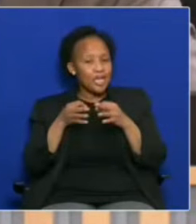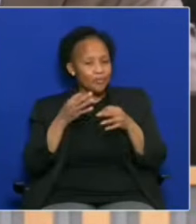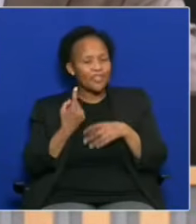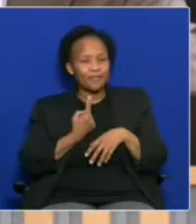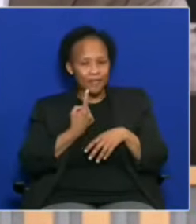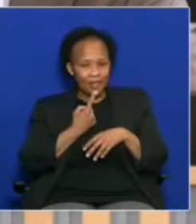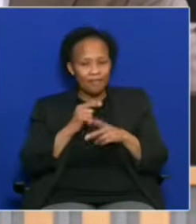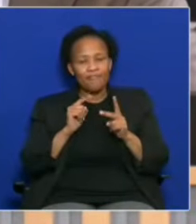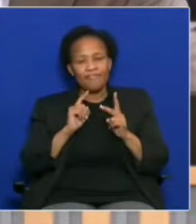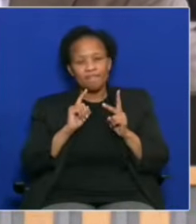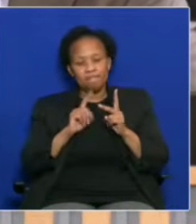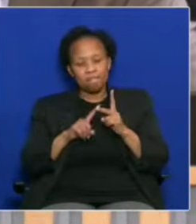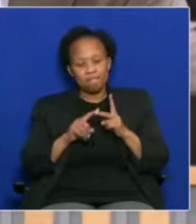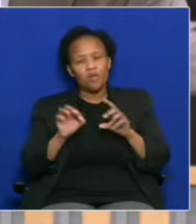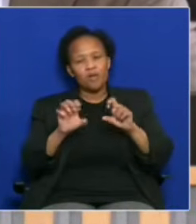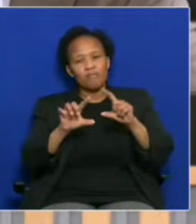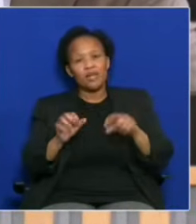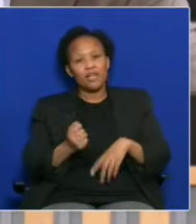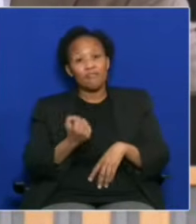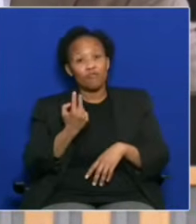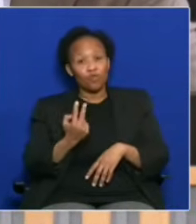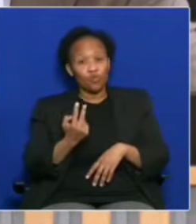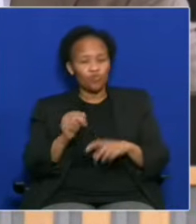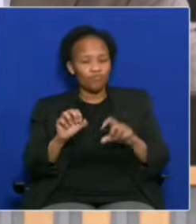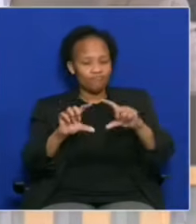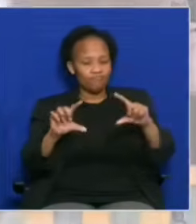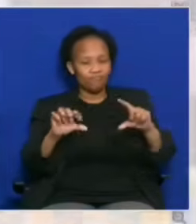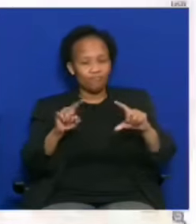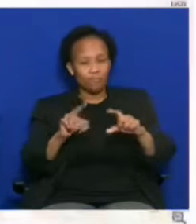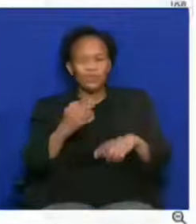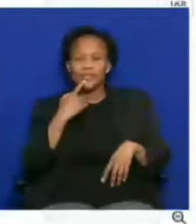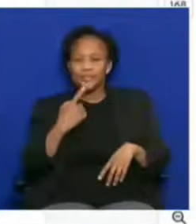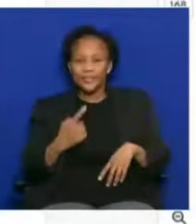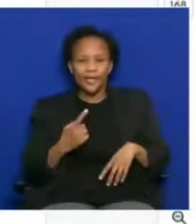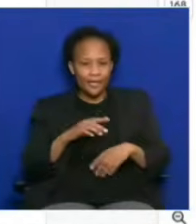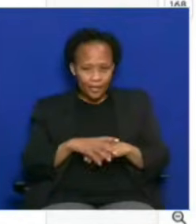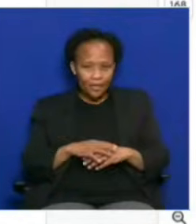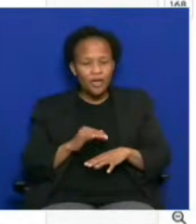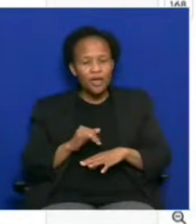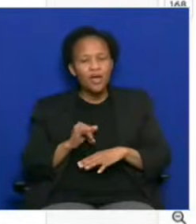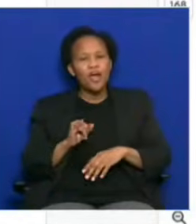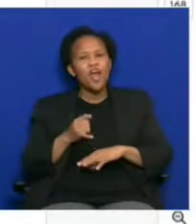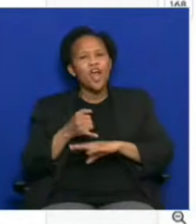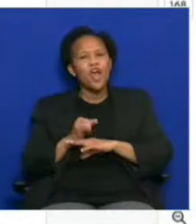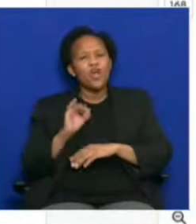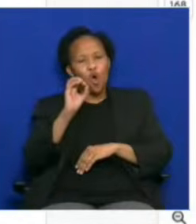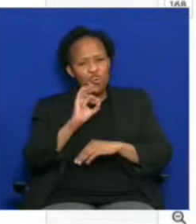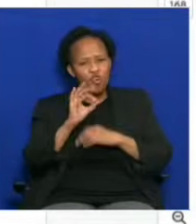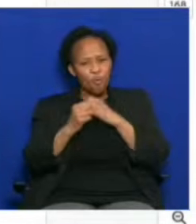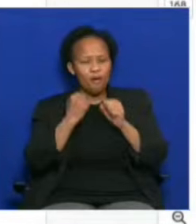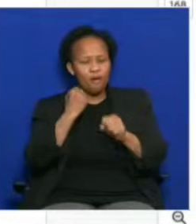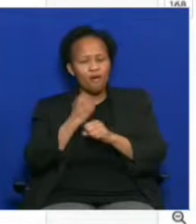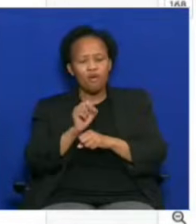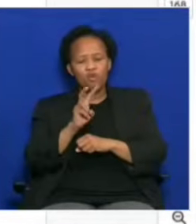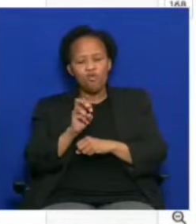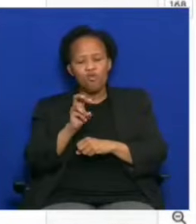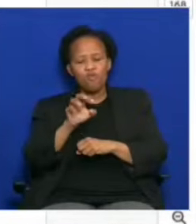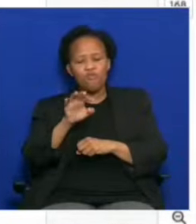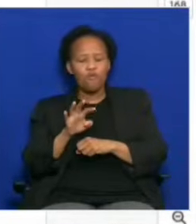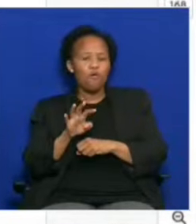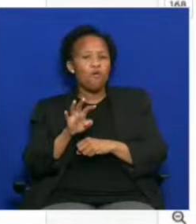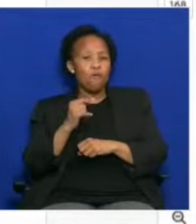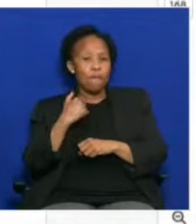paragraph 2, he says, on or about early October 2024, I received information